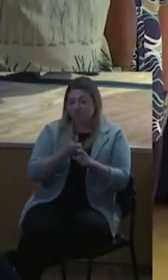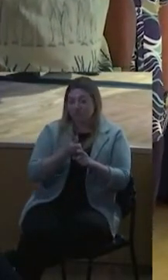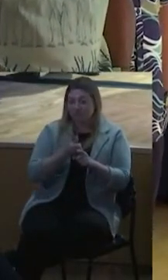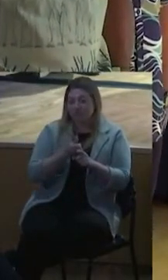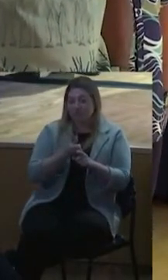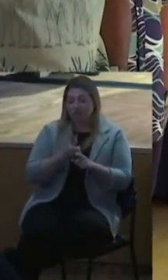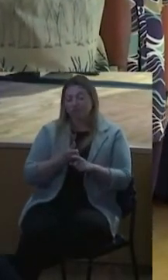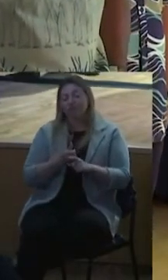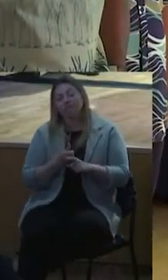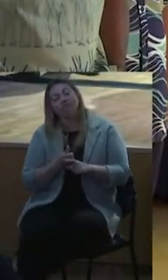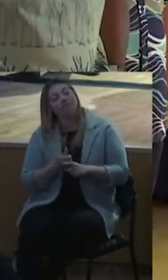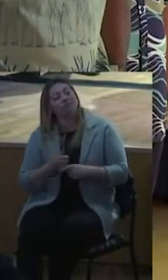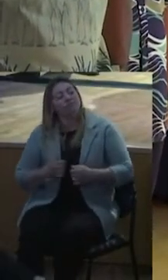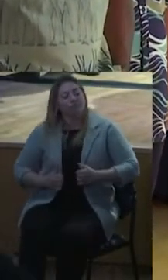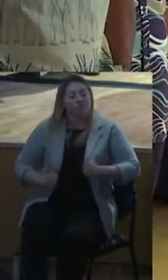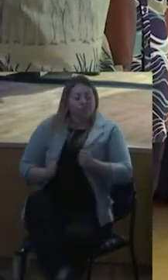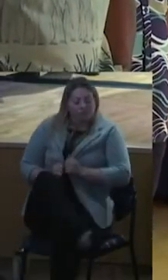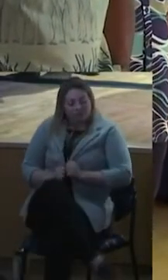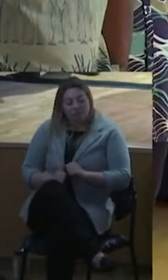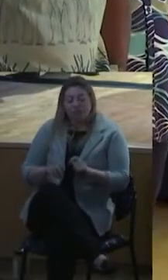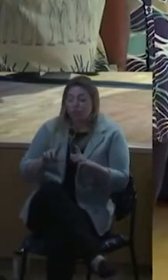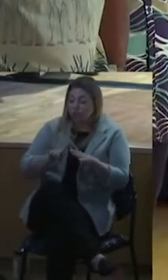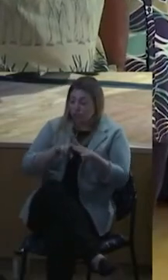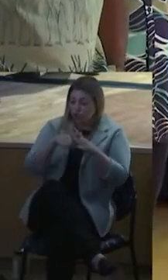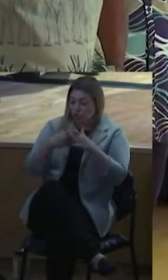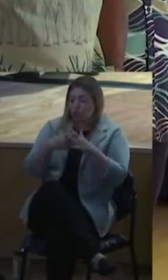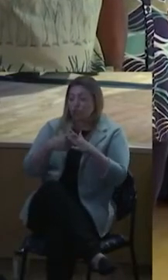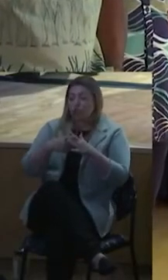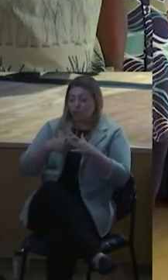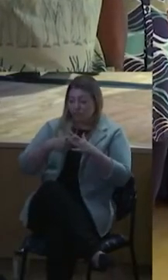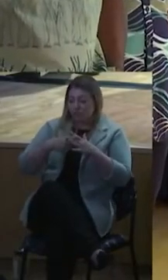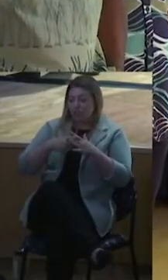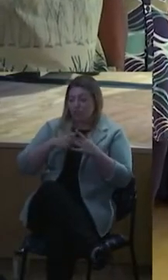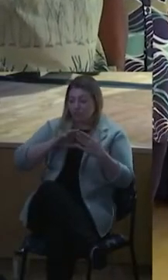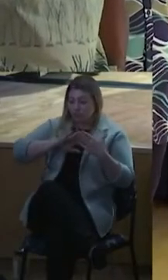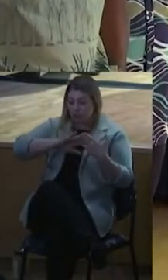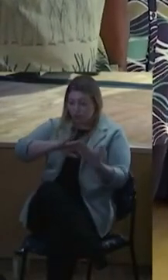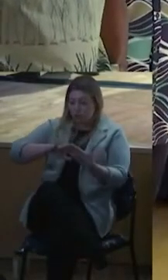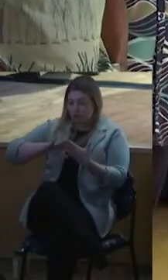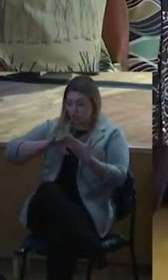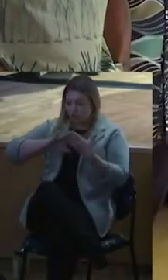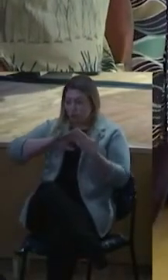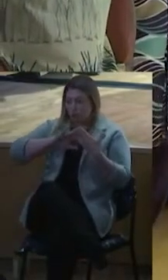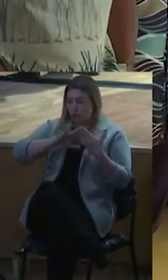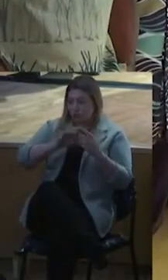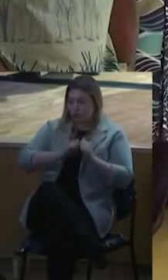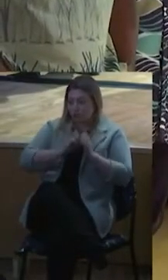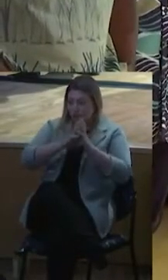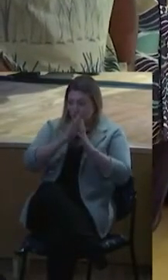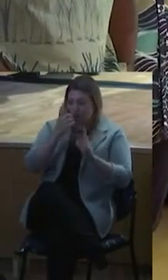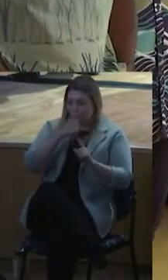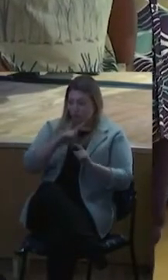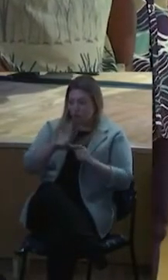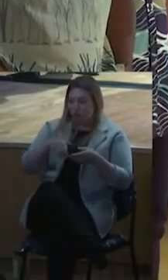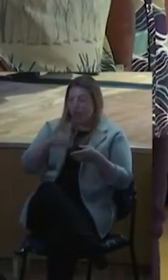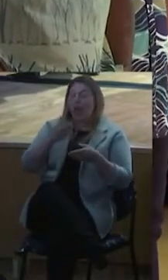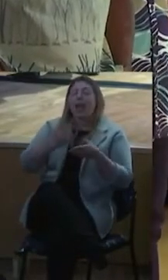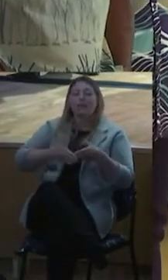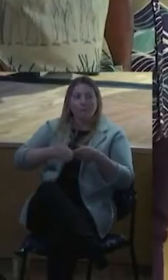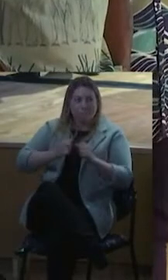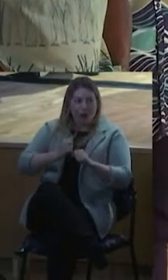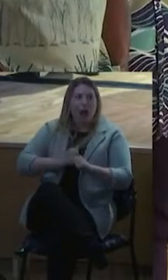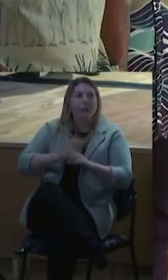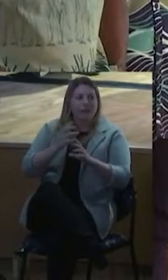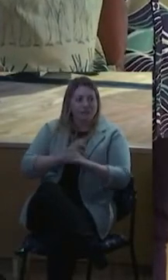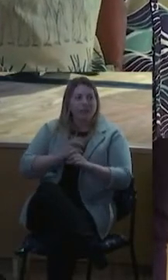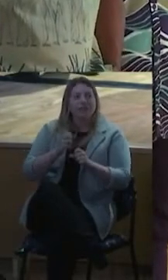began a movement to end bombings on the island of Koʻolawe, to reclaim a culture of